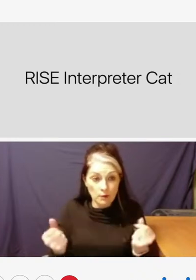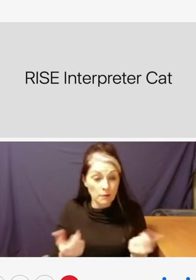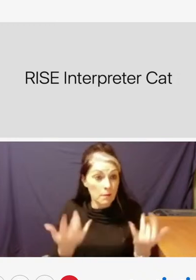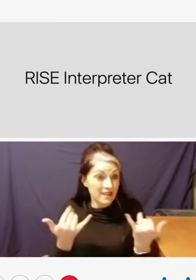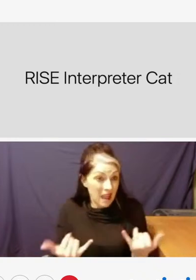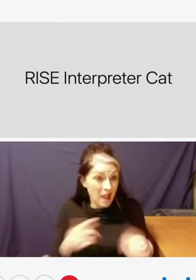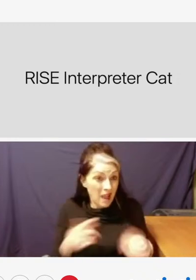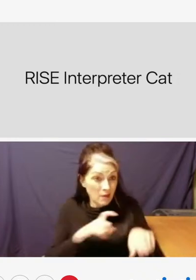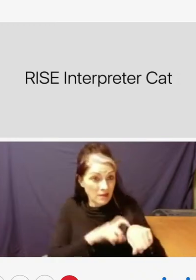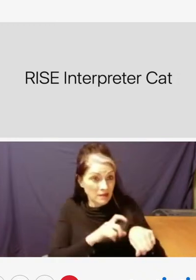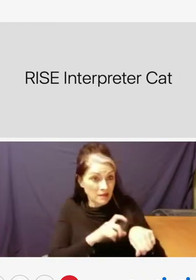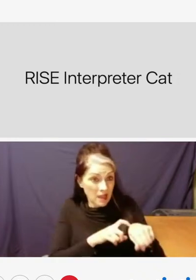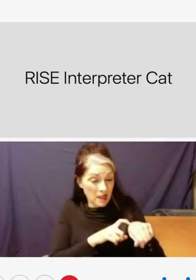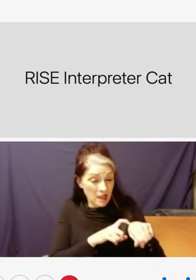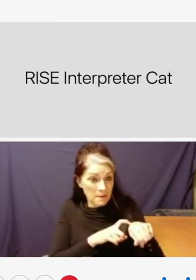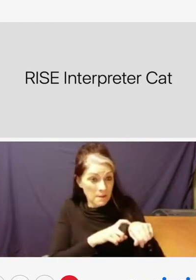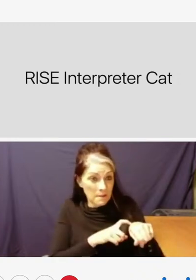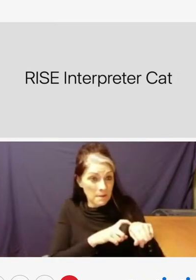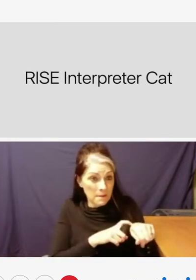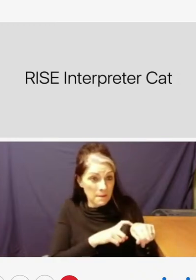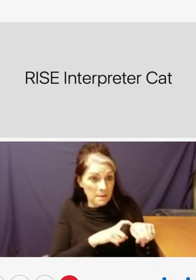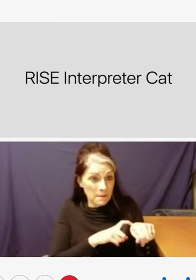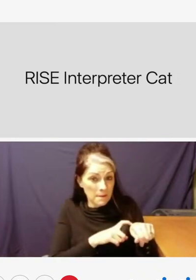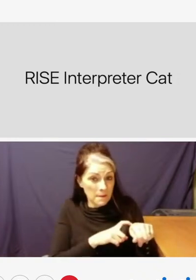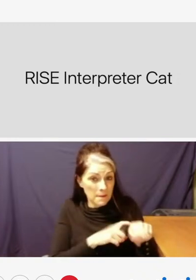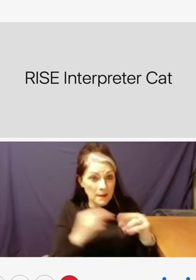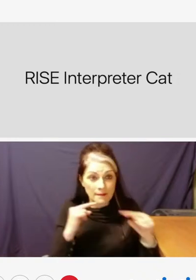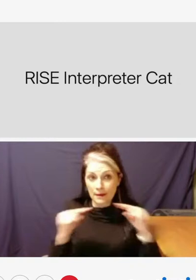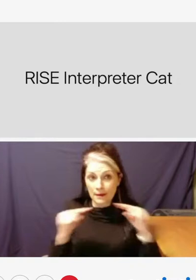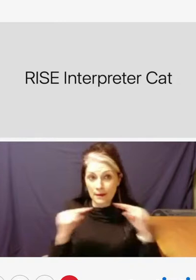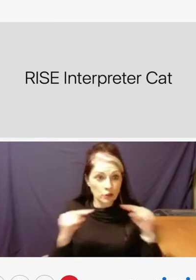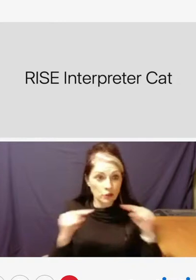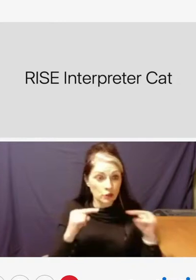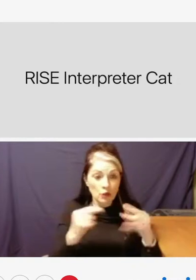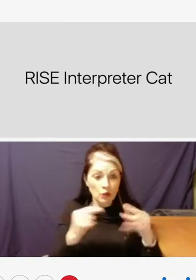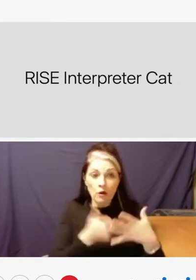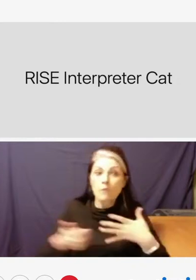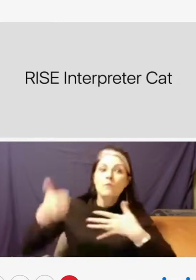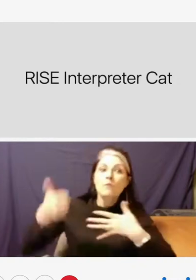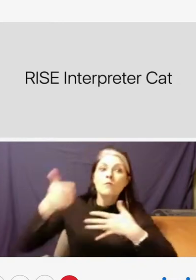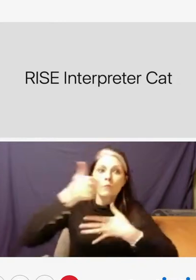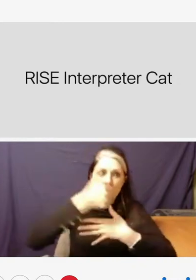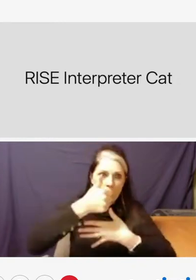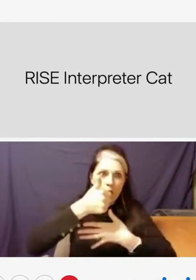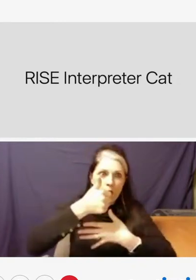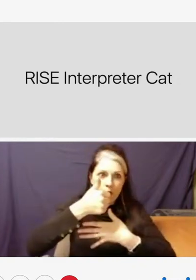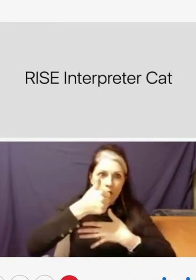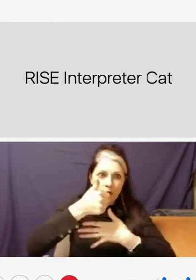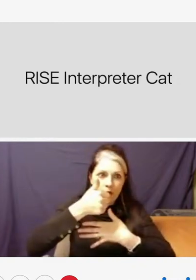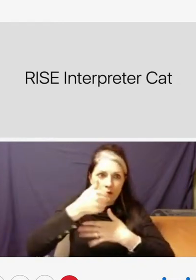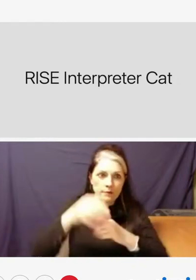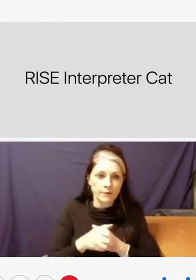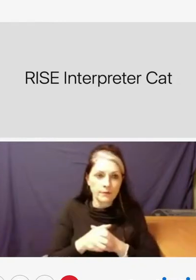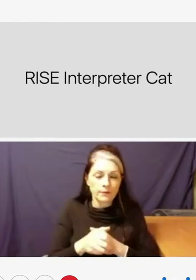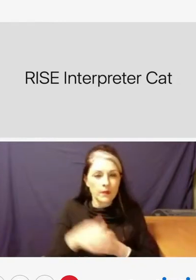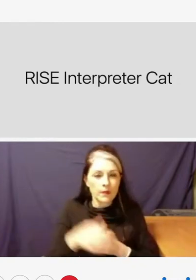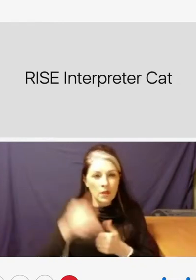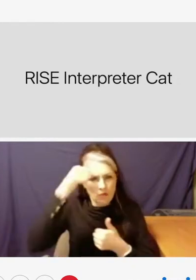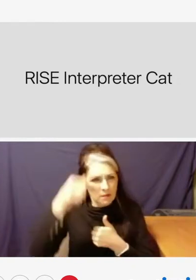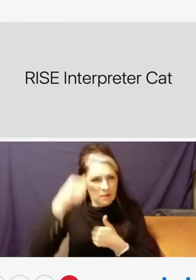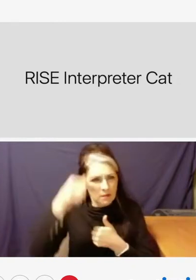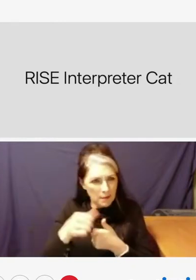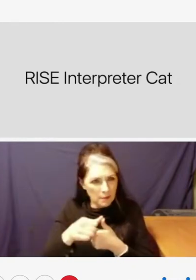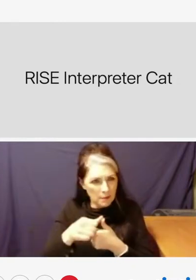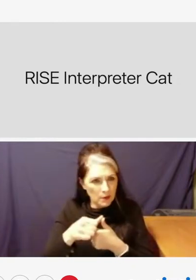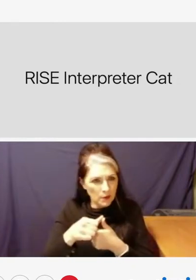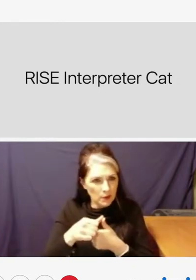time negotiations are a priority for the association um as you remember since the sunshine ended